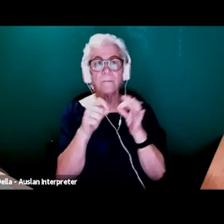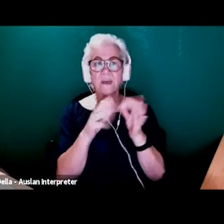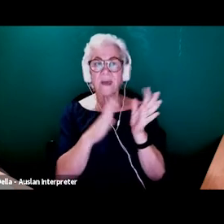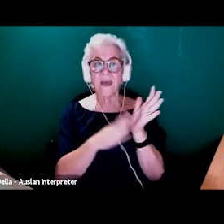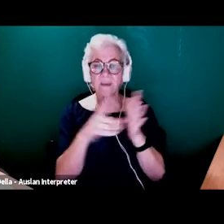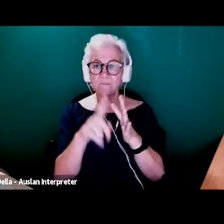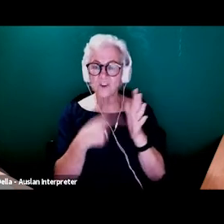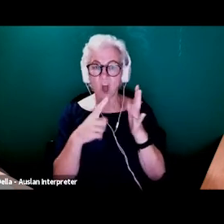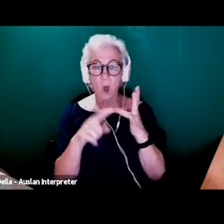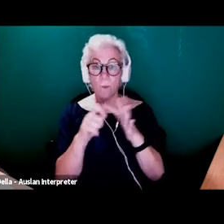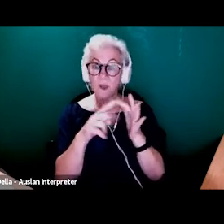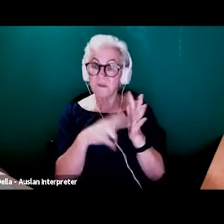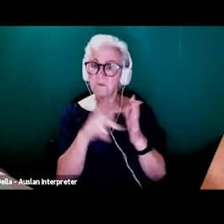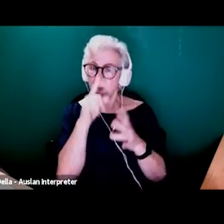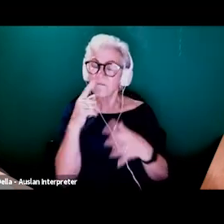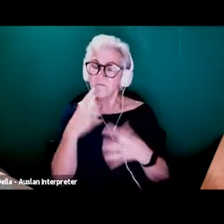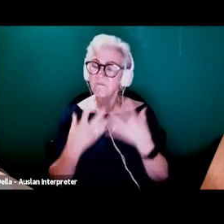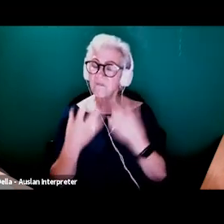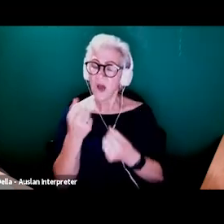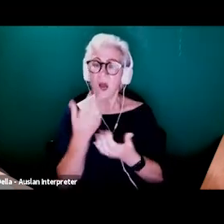can be found online.